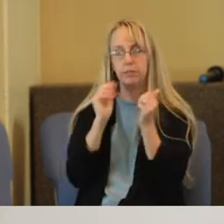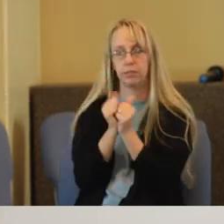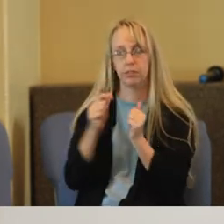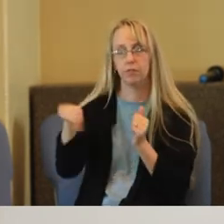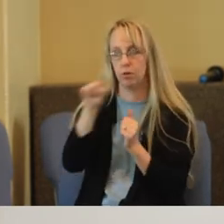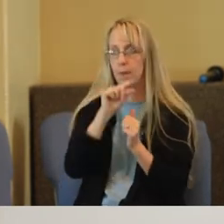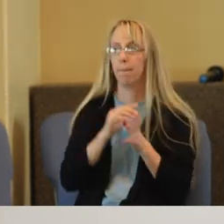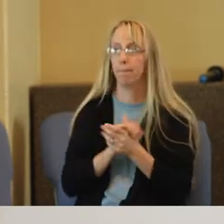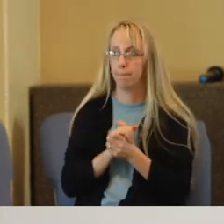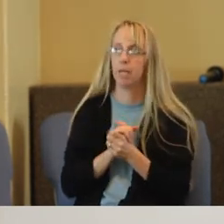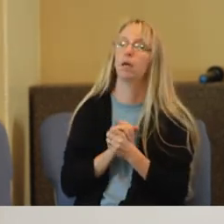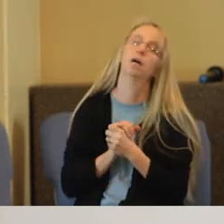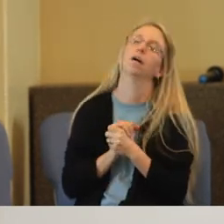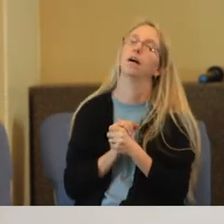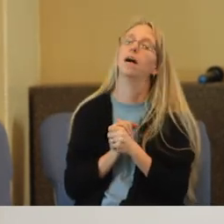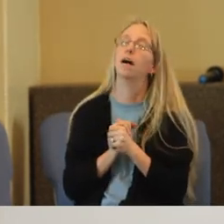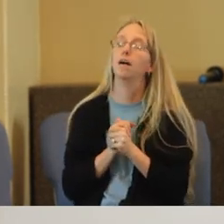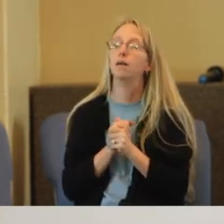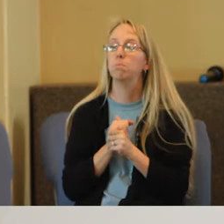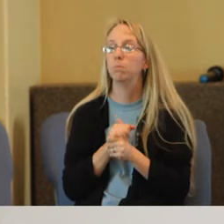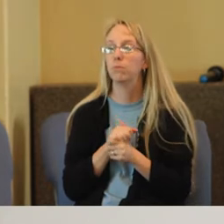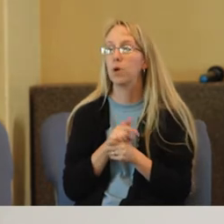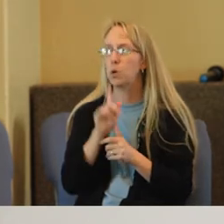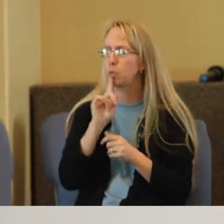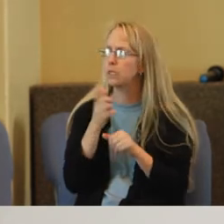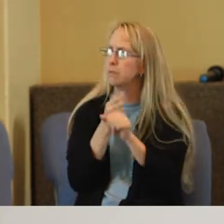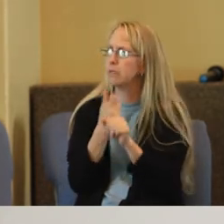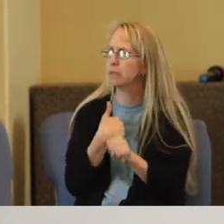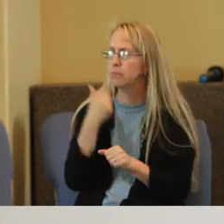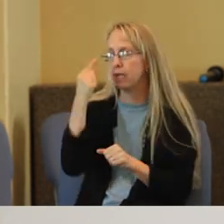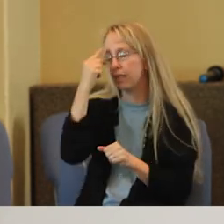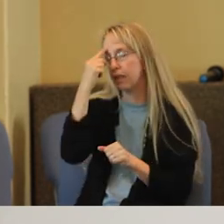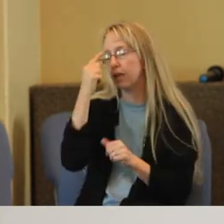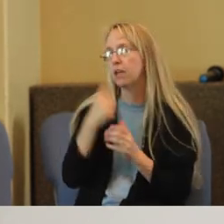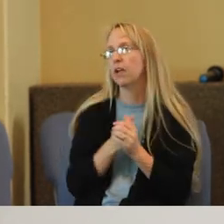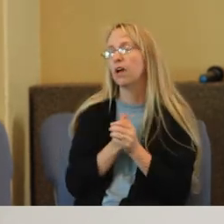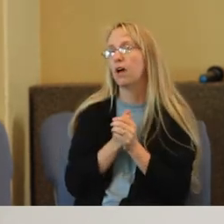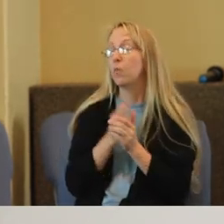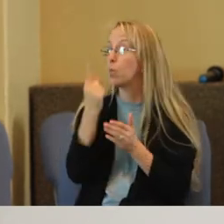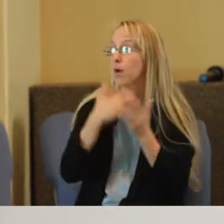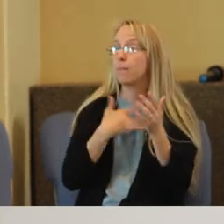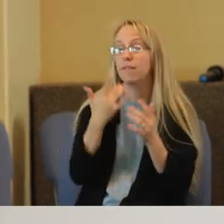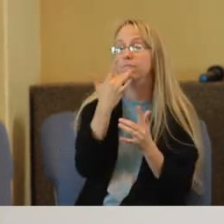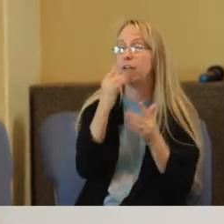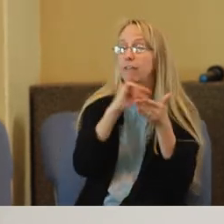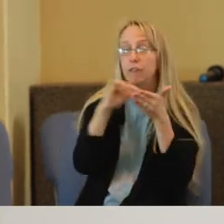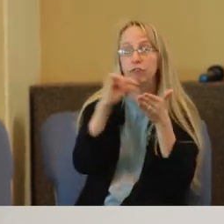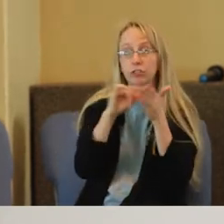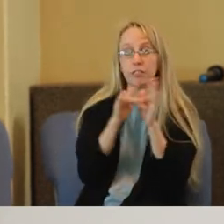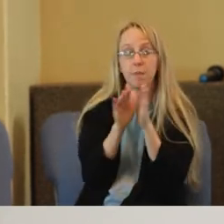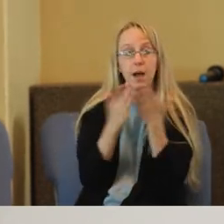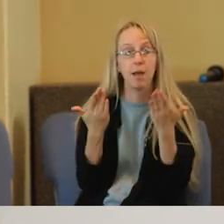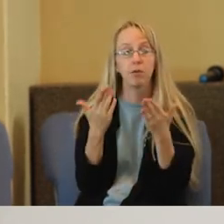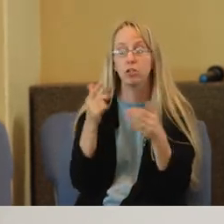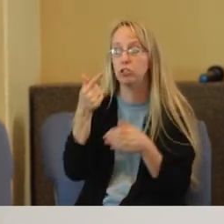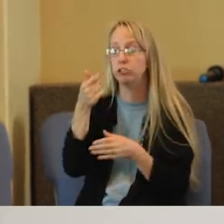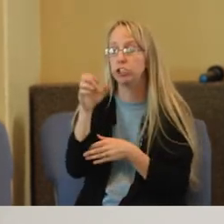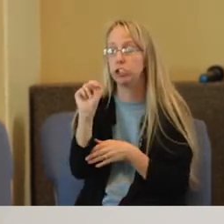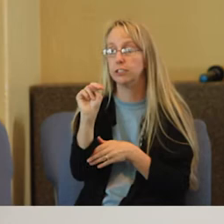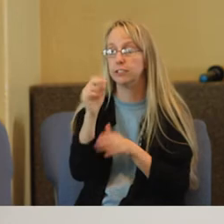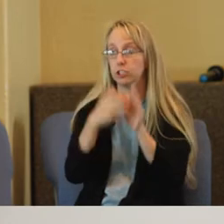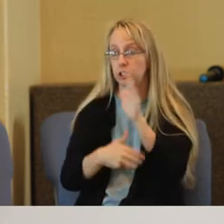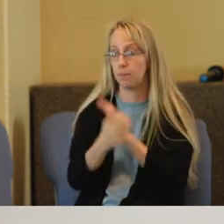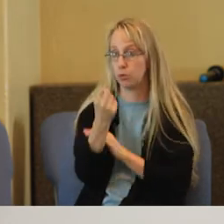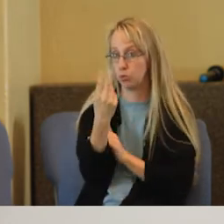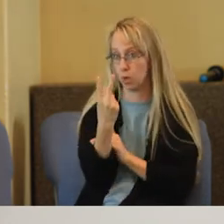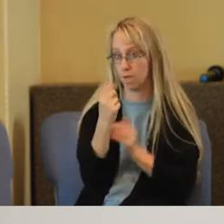folks. And it makes me think of one of my favorite verses of the Bible is Genesis 12,